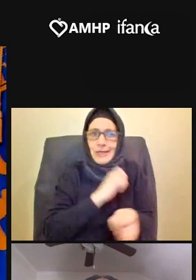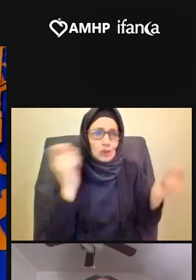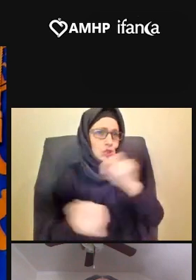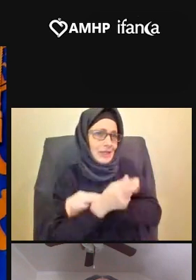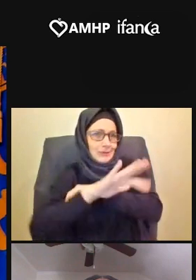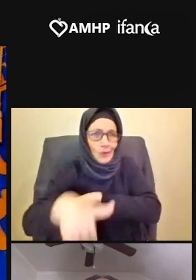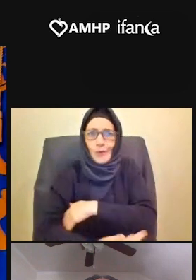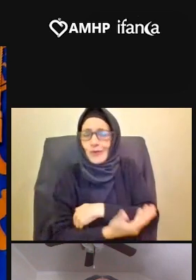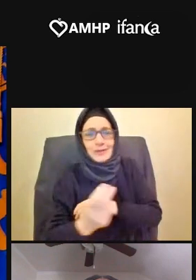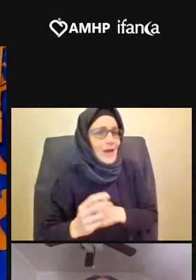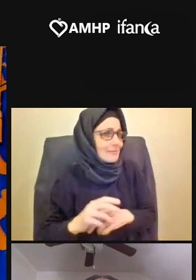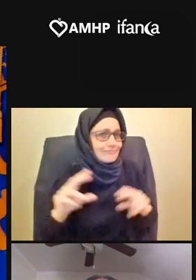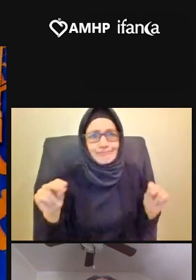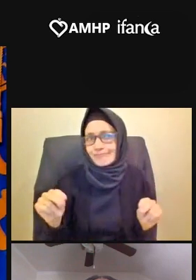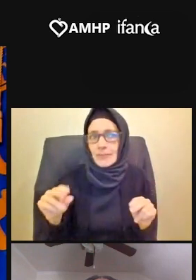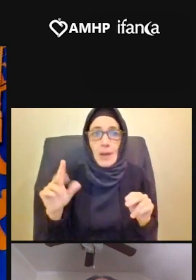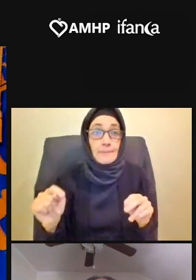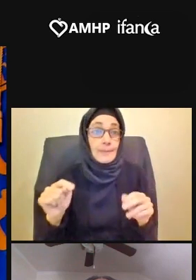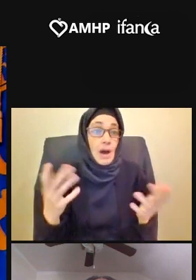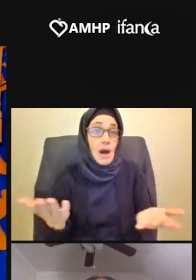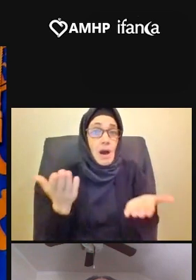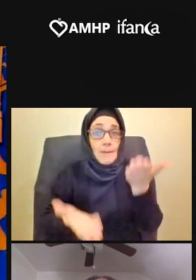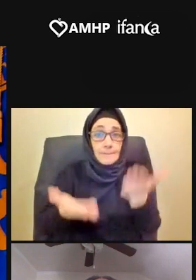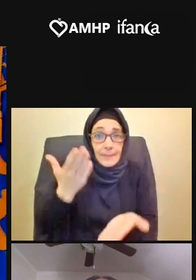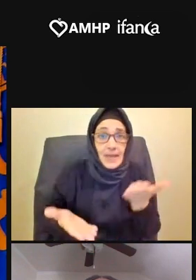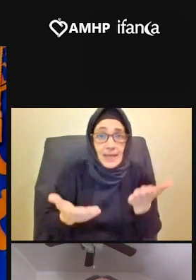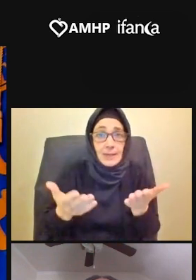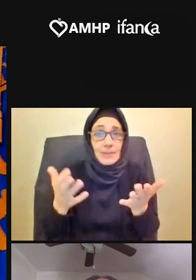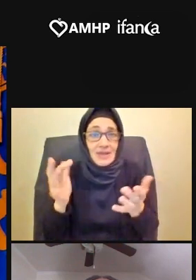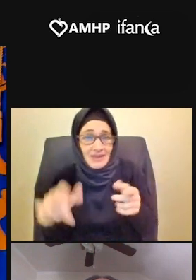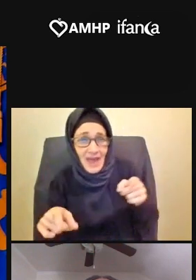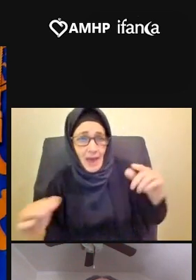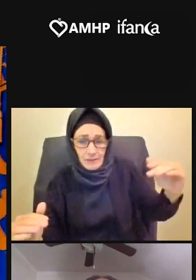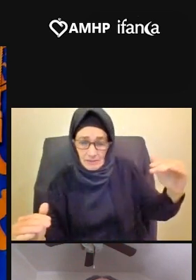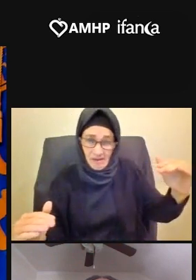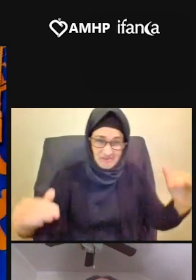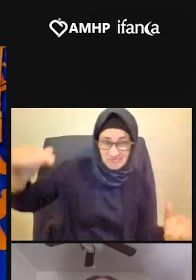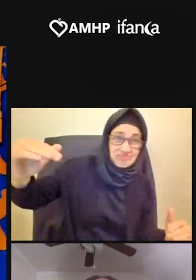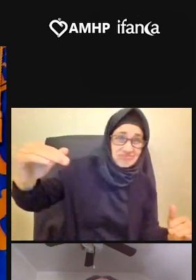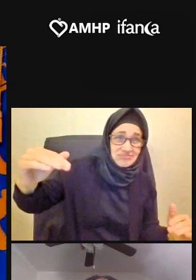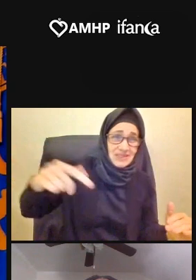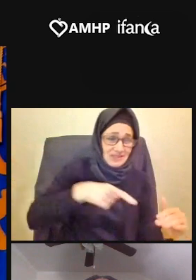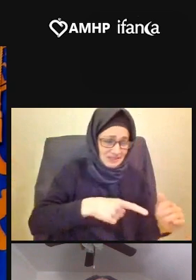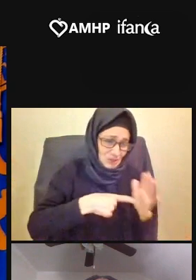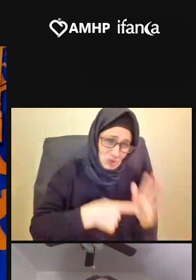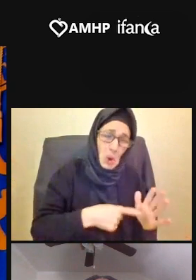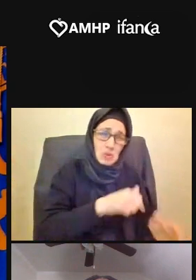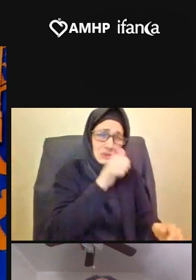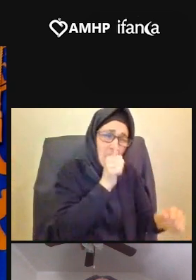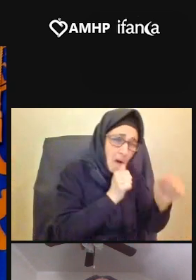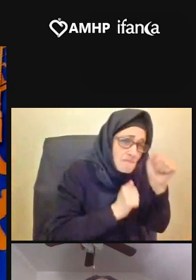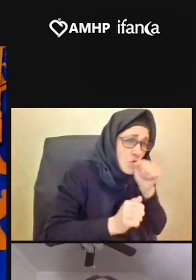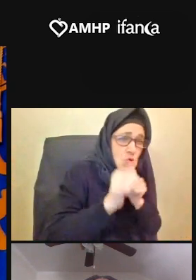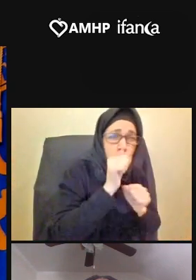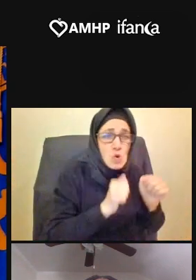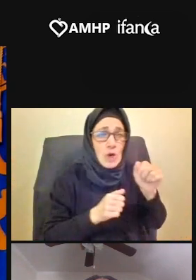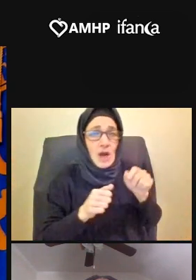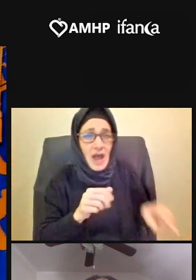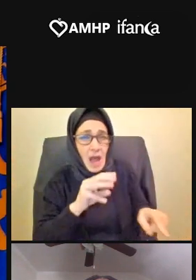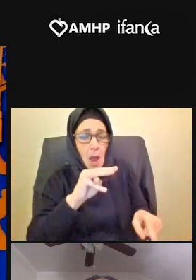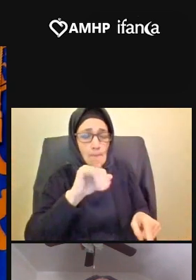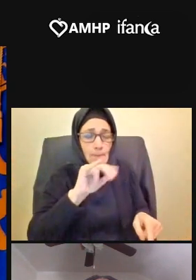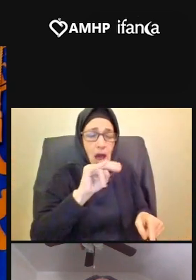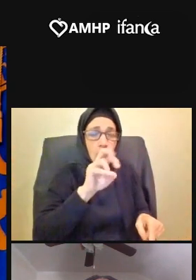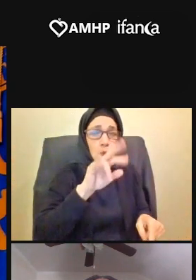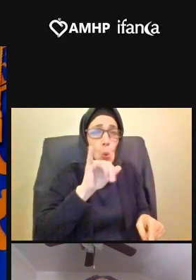dramatic difference and disproportionate suffering that minorities, particularly African Americans,